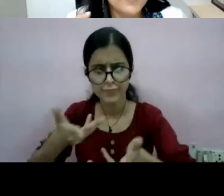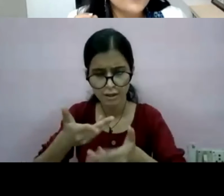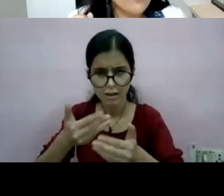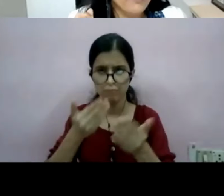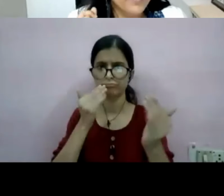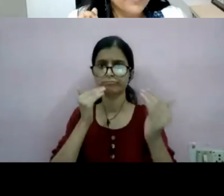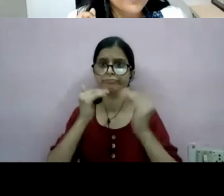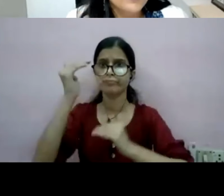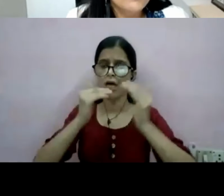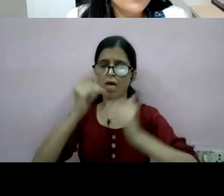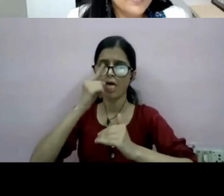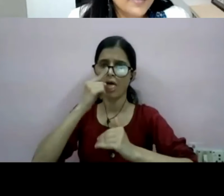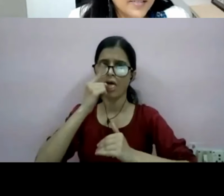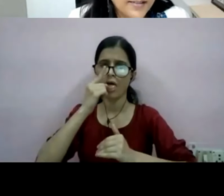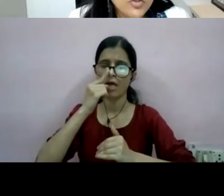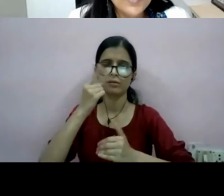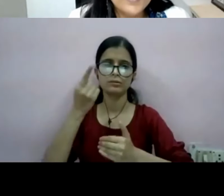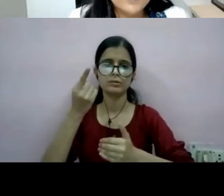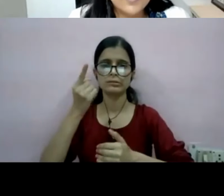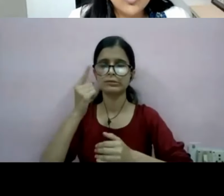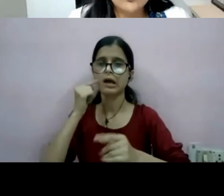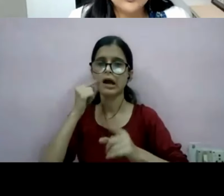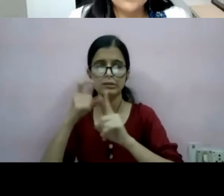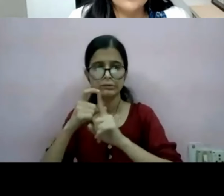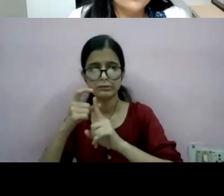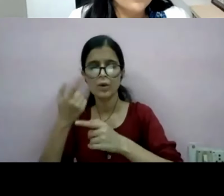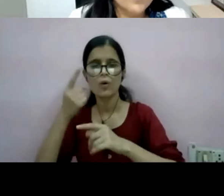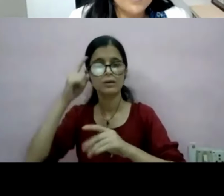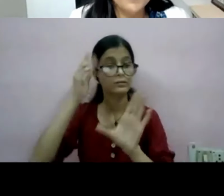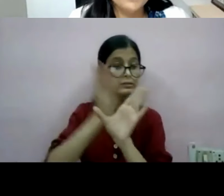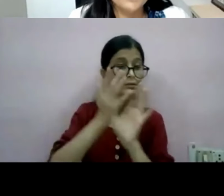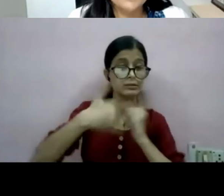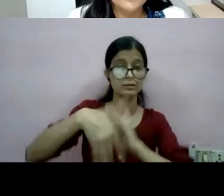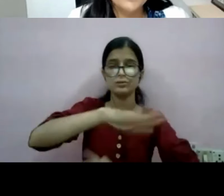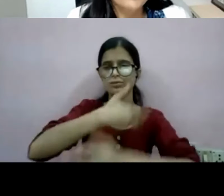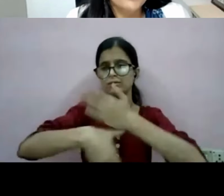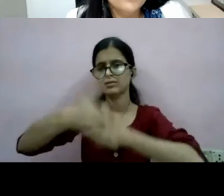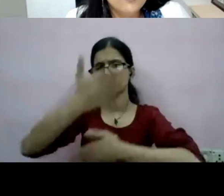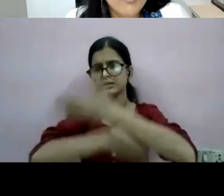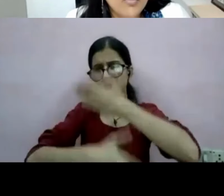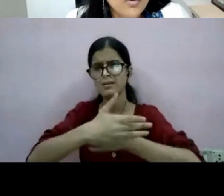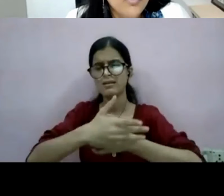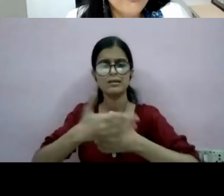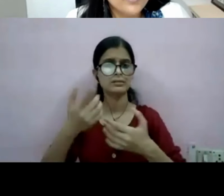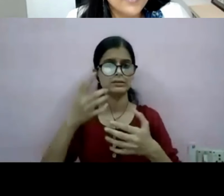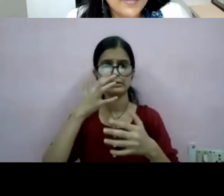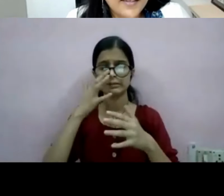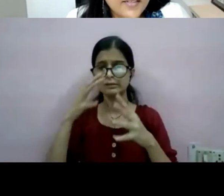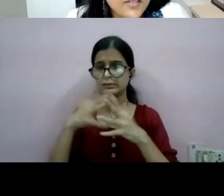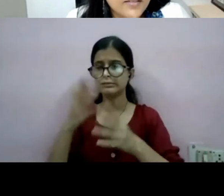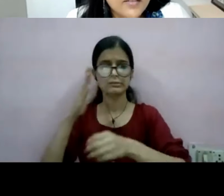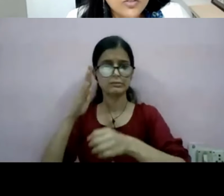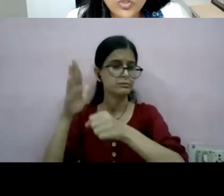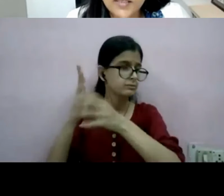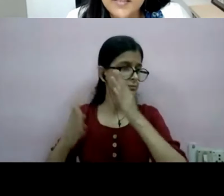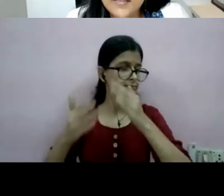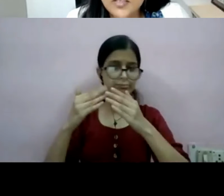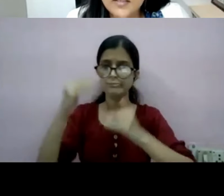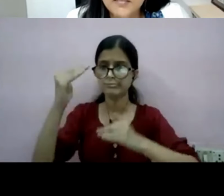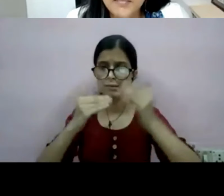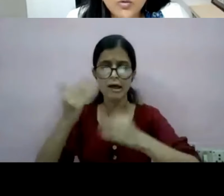prevails against women with intellectual and psychosocial disabilities in the form of forced segregation,